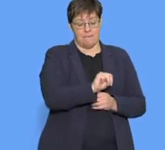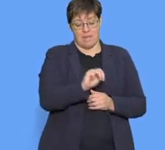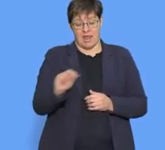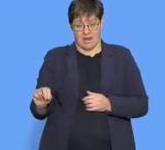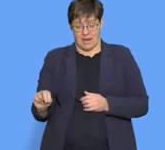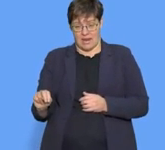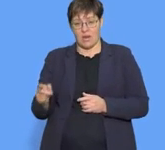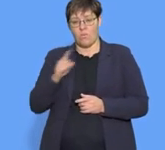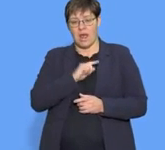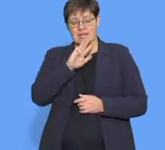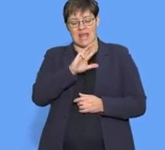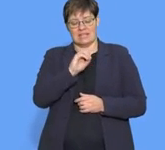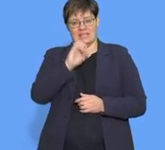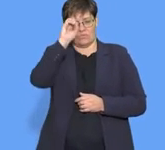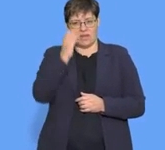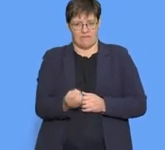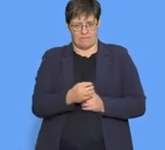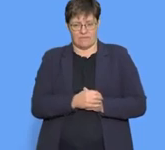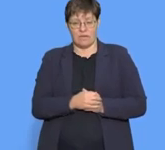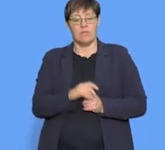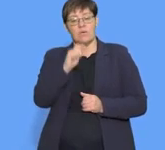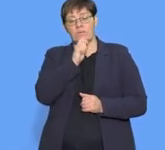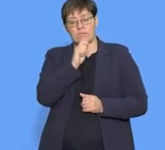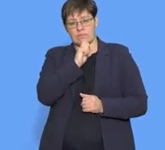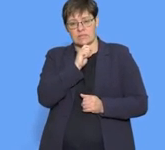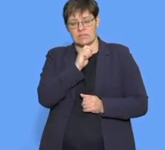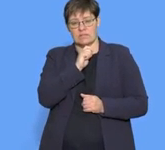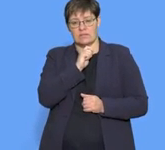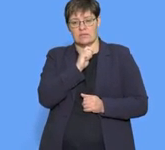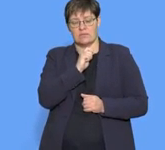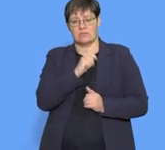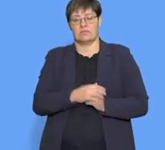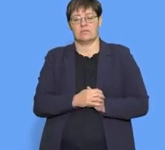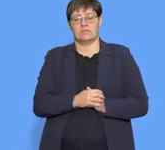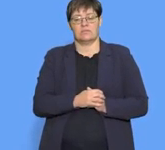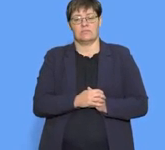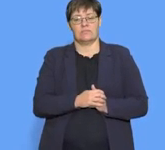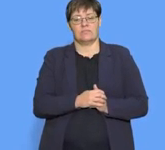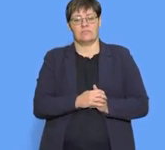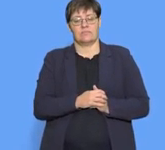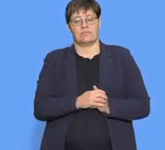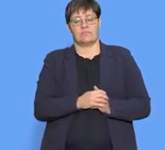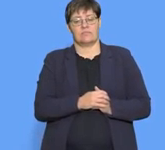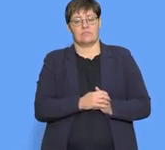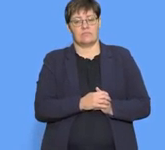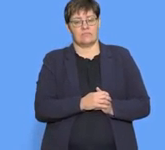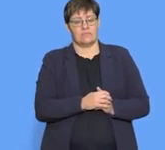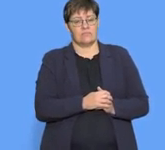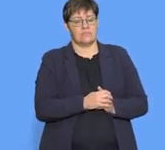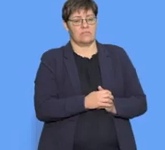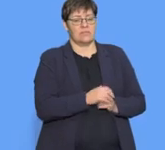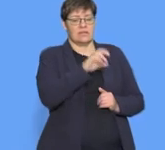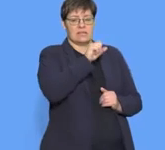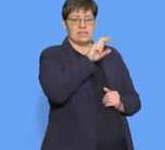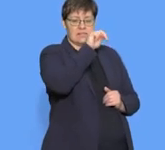LMN, because it's a right angle triangle, we can use our SOHCAHTOA rules. Okay, so we can use